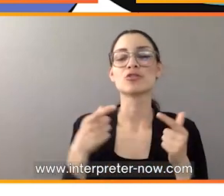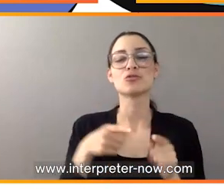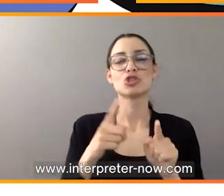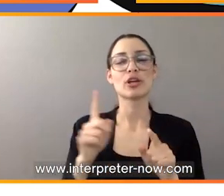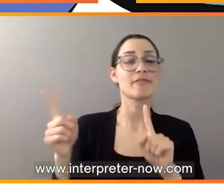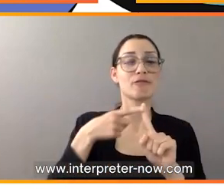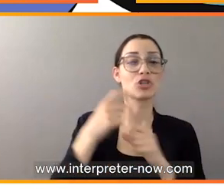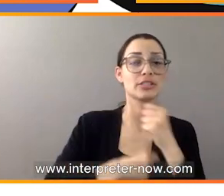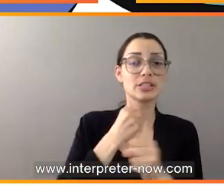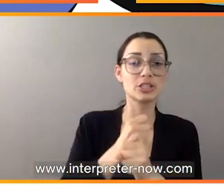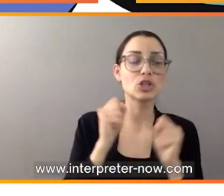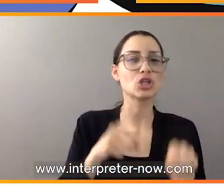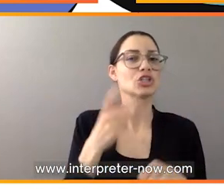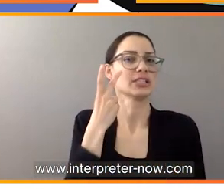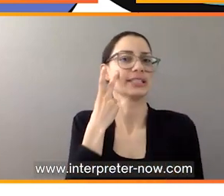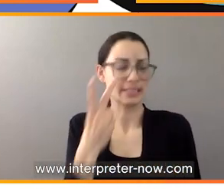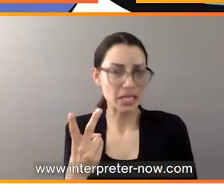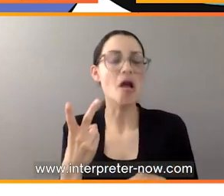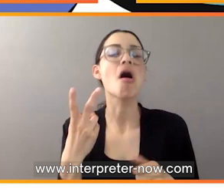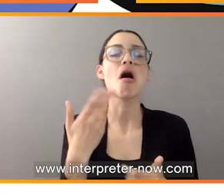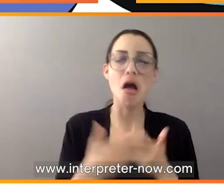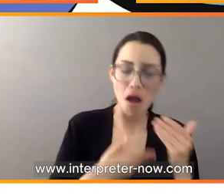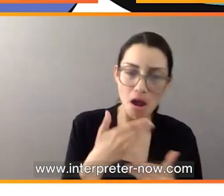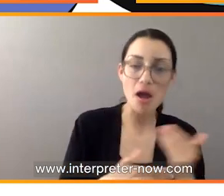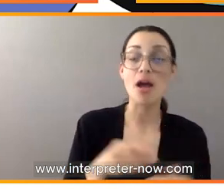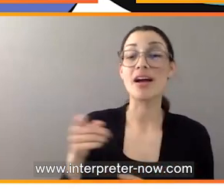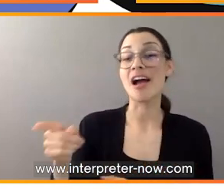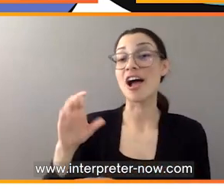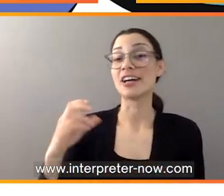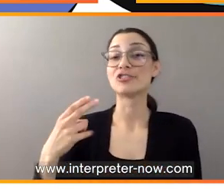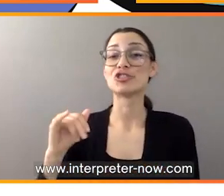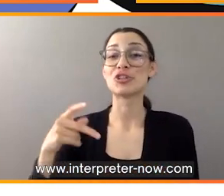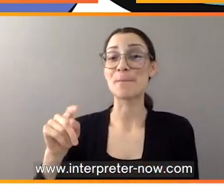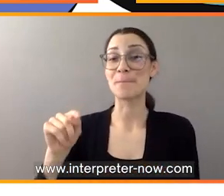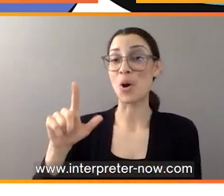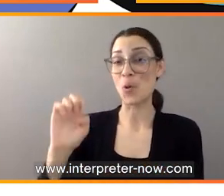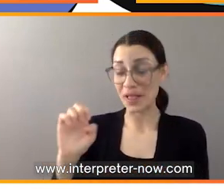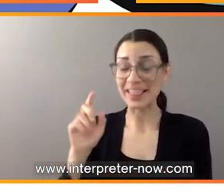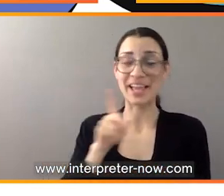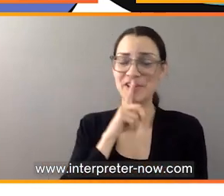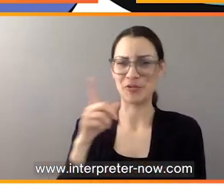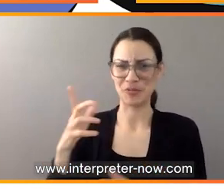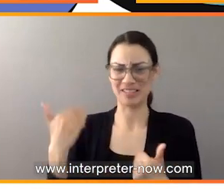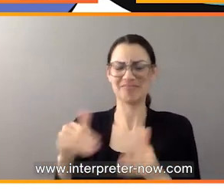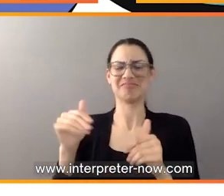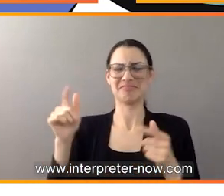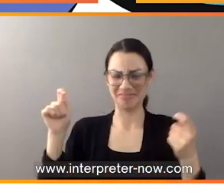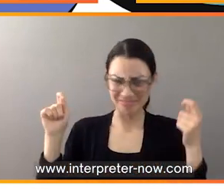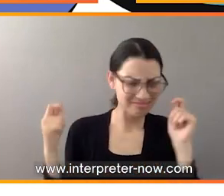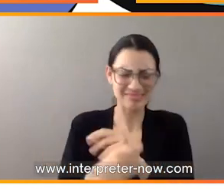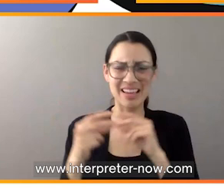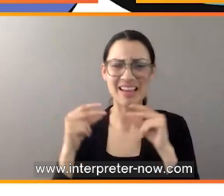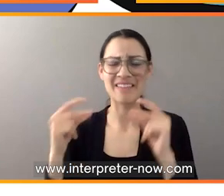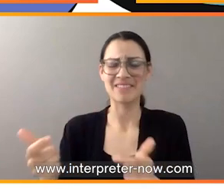the culture. And so I think within the first year, you can really see everything coming together. And then even at Chipotle, you know, that